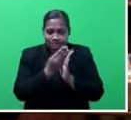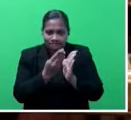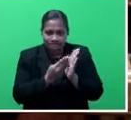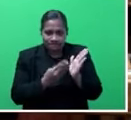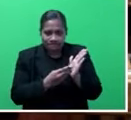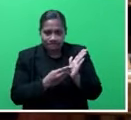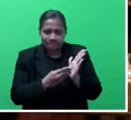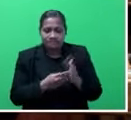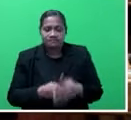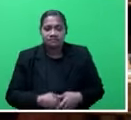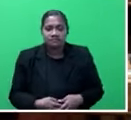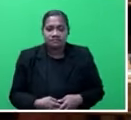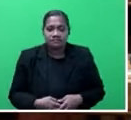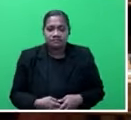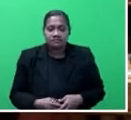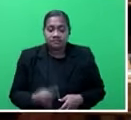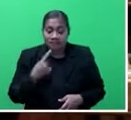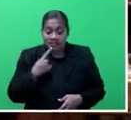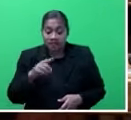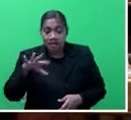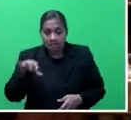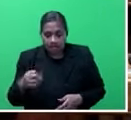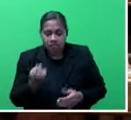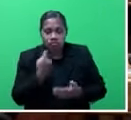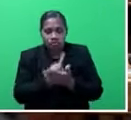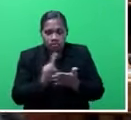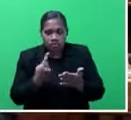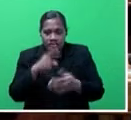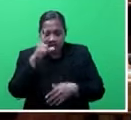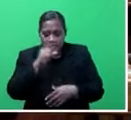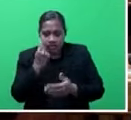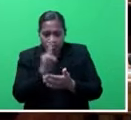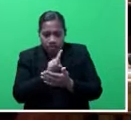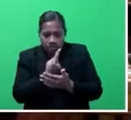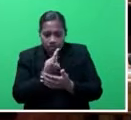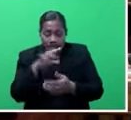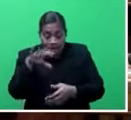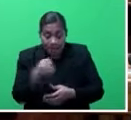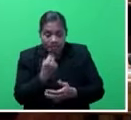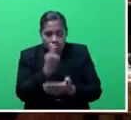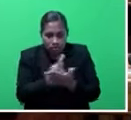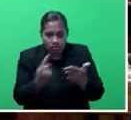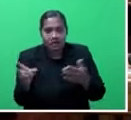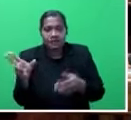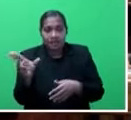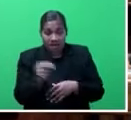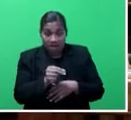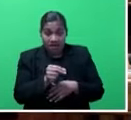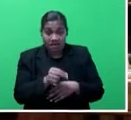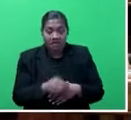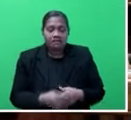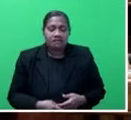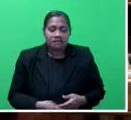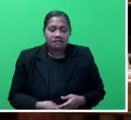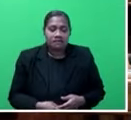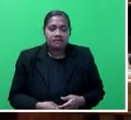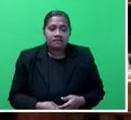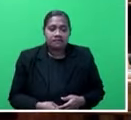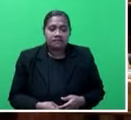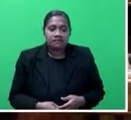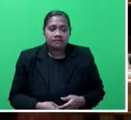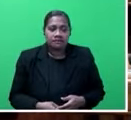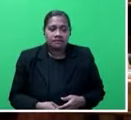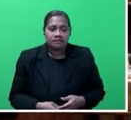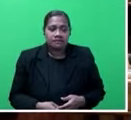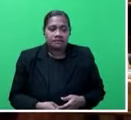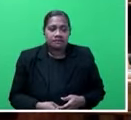says it must only be done, Section 12, in fact, says it must only